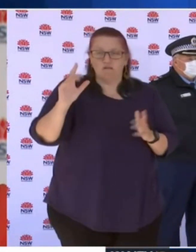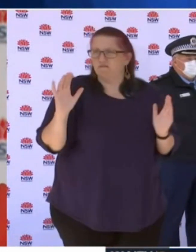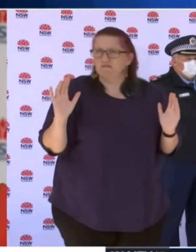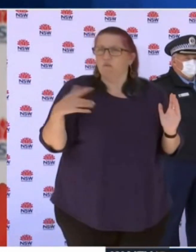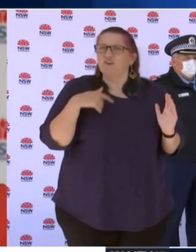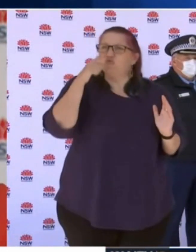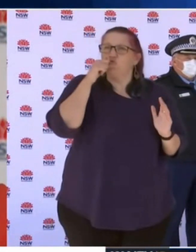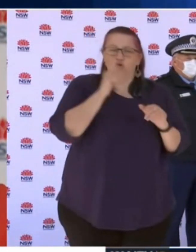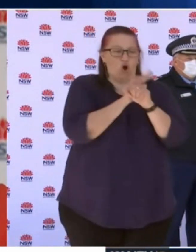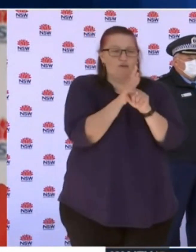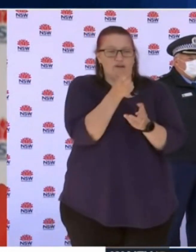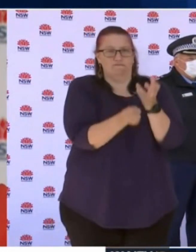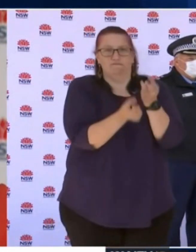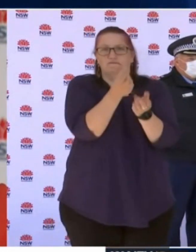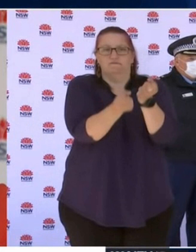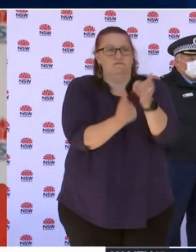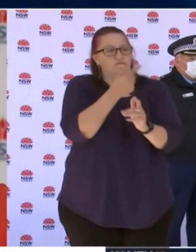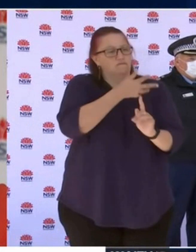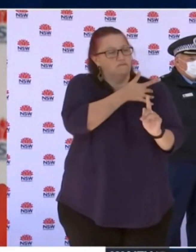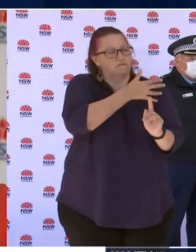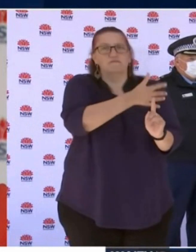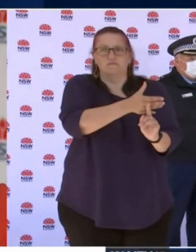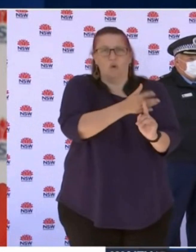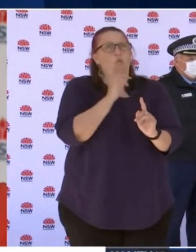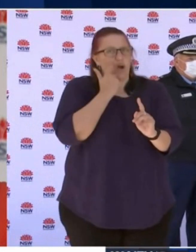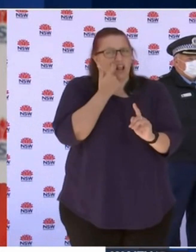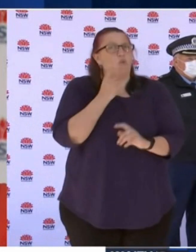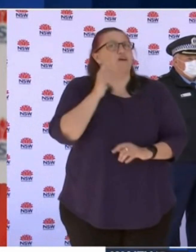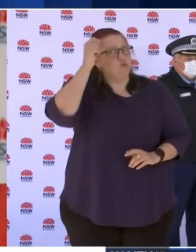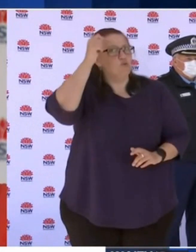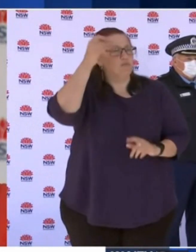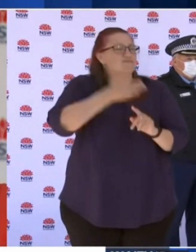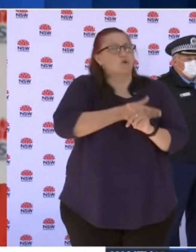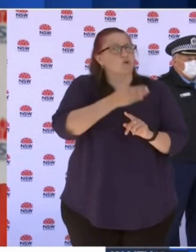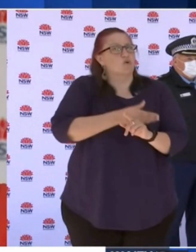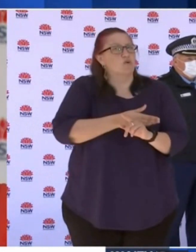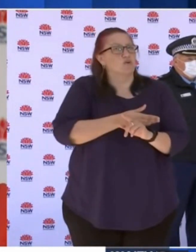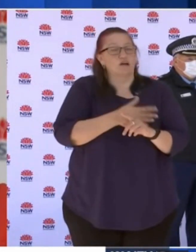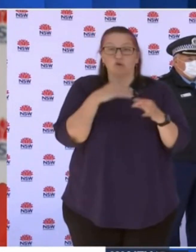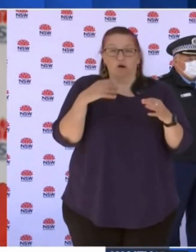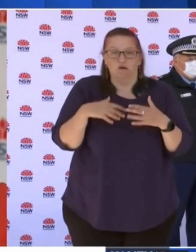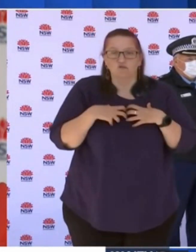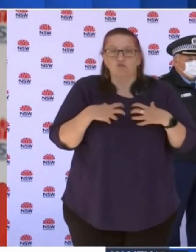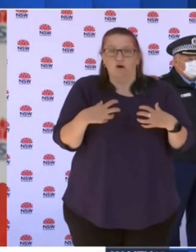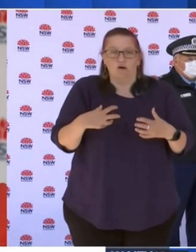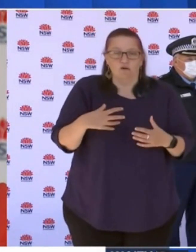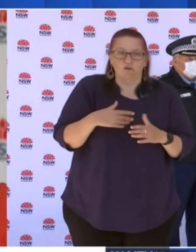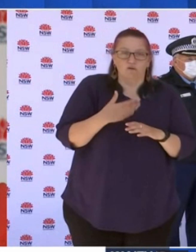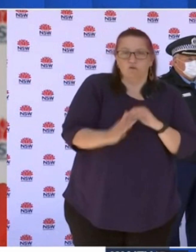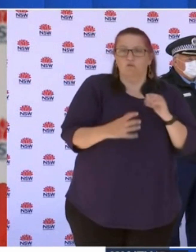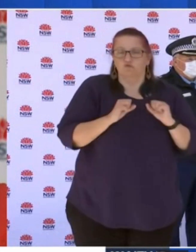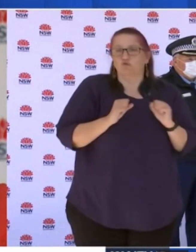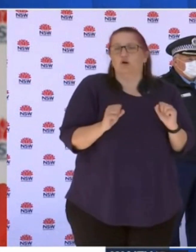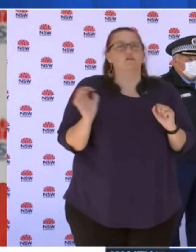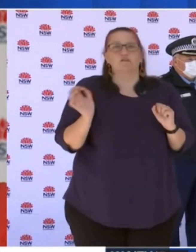of time, and I think I flagged that earlier in the week. This is not unexpected. What we need to look at is increasing numbers of people isolated